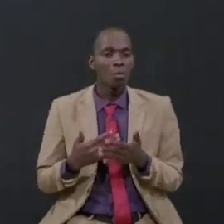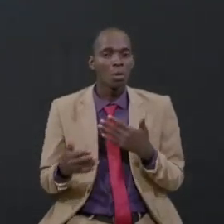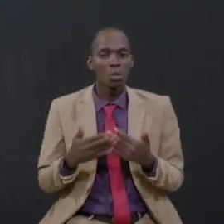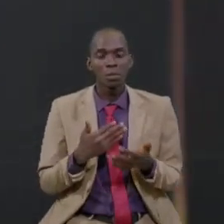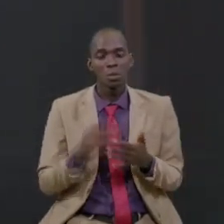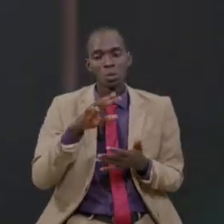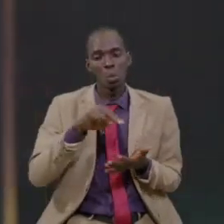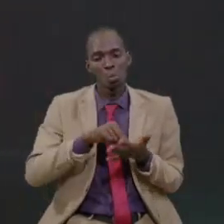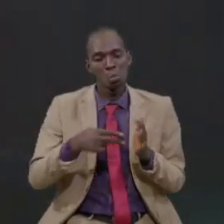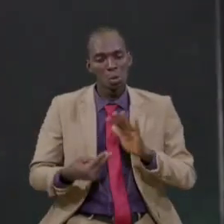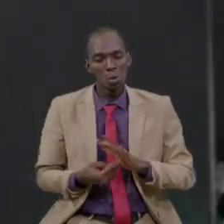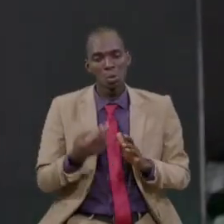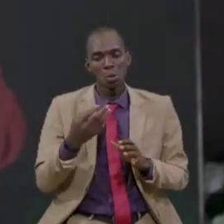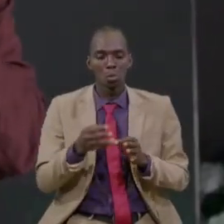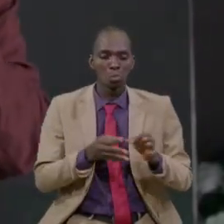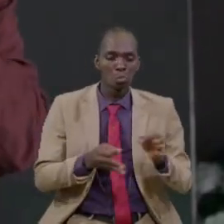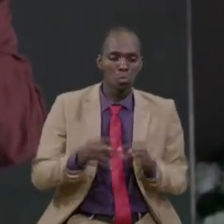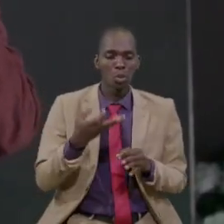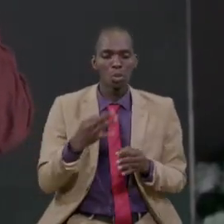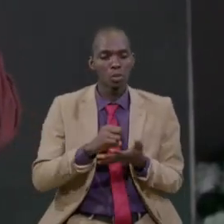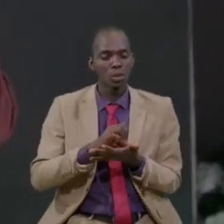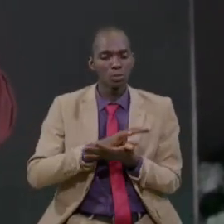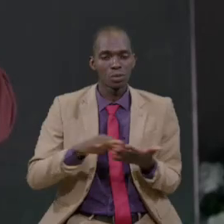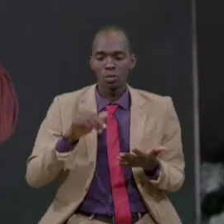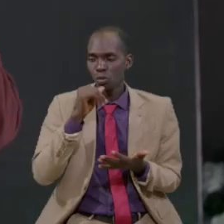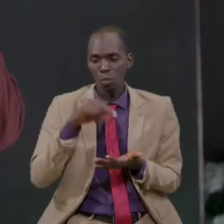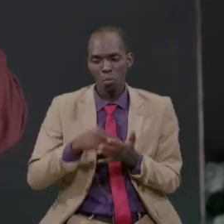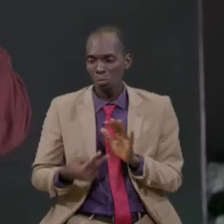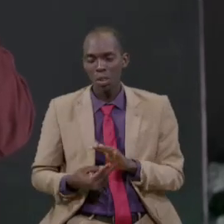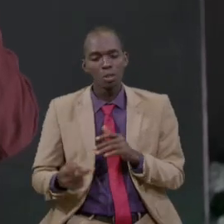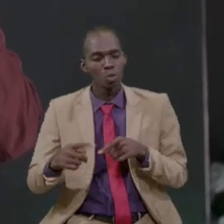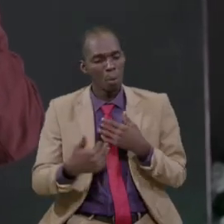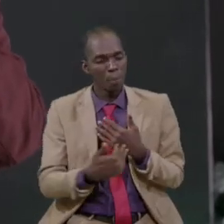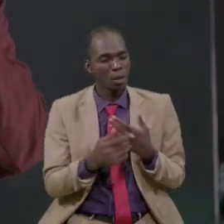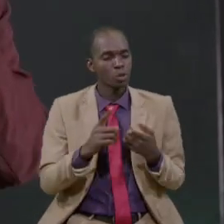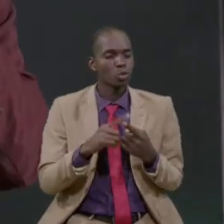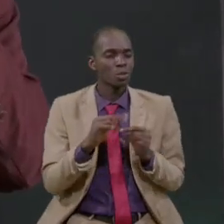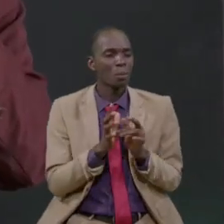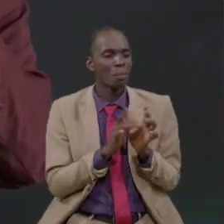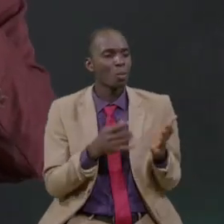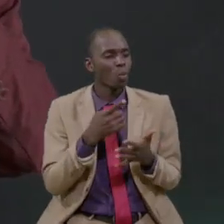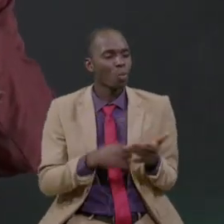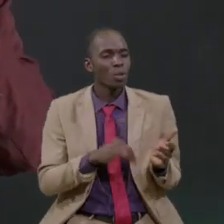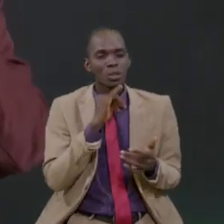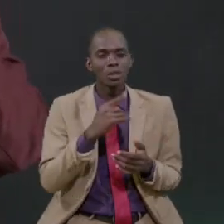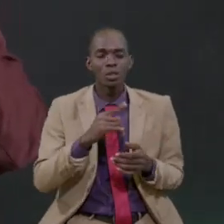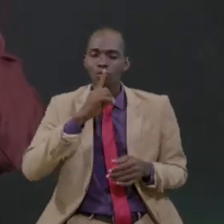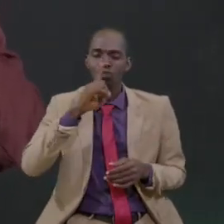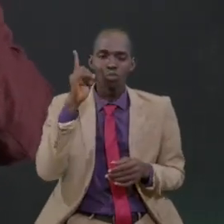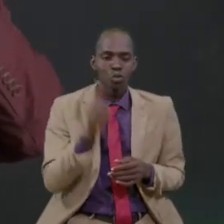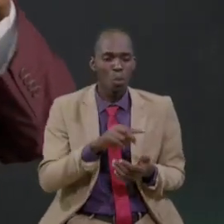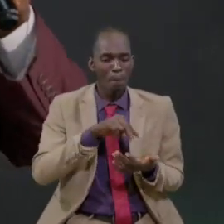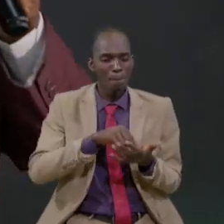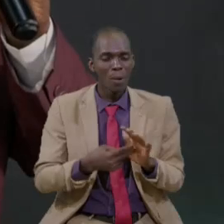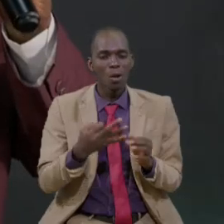is, does not matter. Let's go back to the Bible. What's the meaning of sanctification in the Bible?